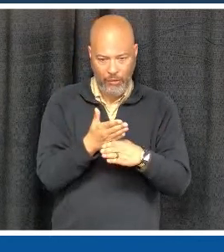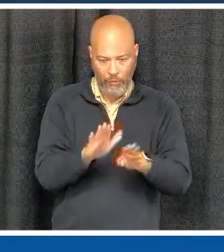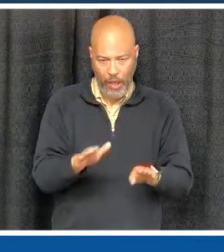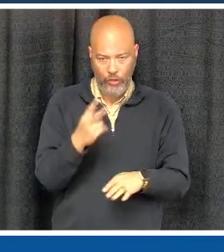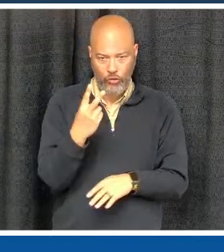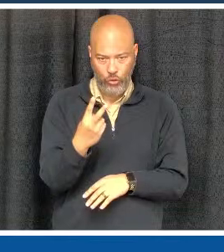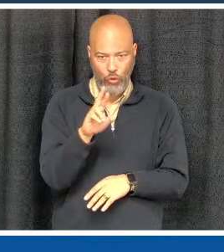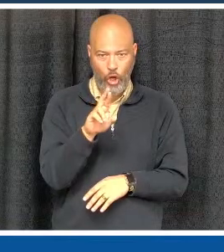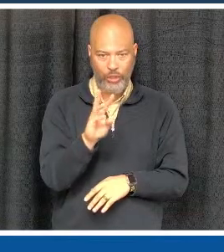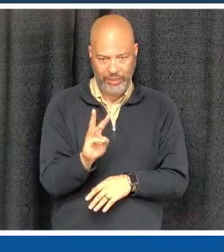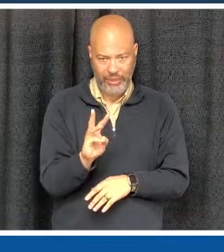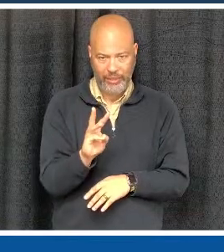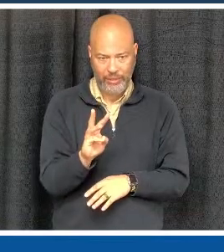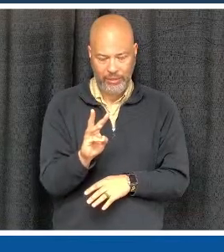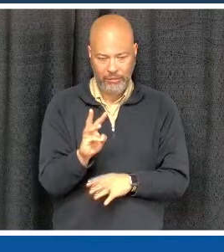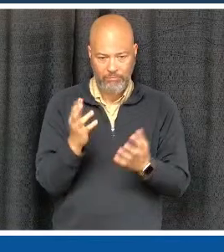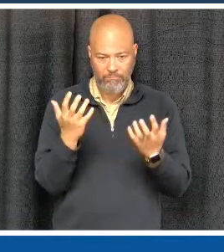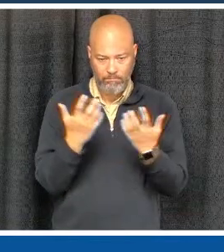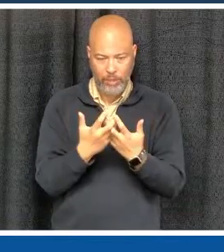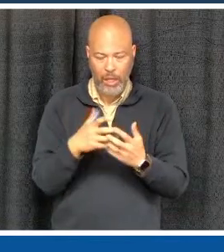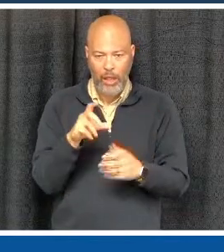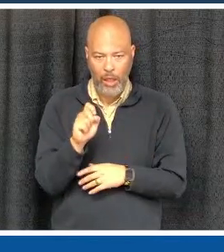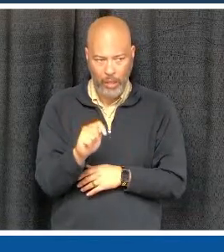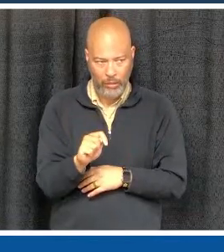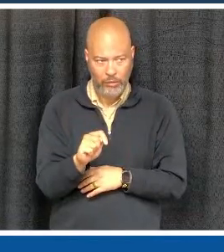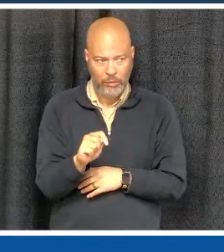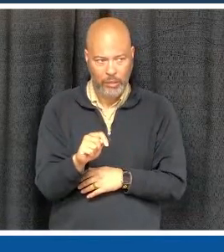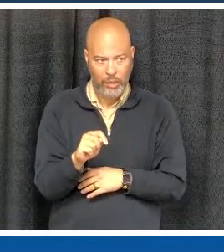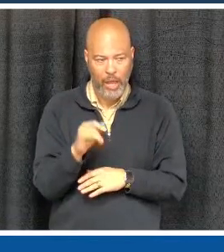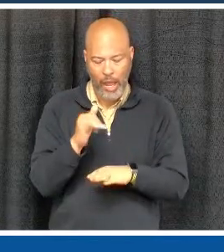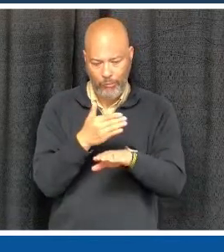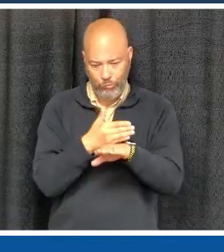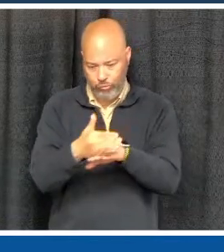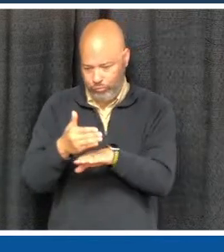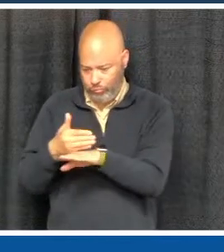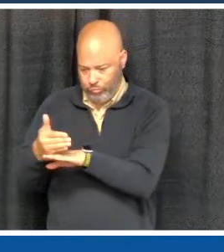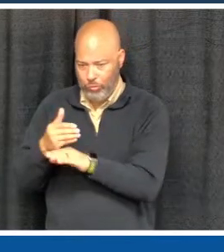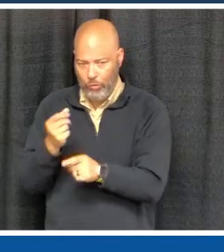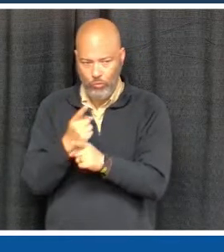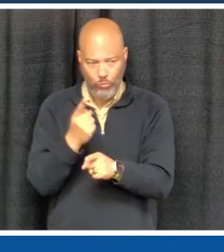2 R6 compliant lots and grade it appropriately.